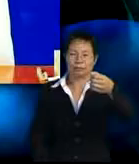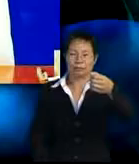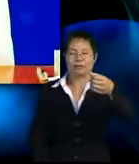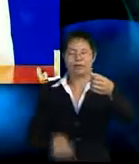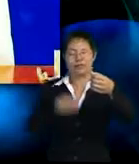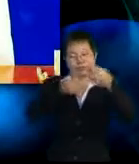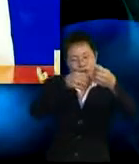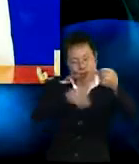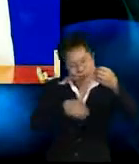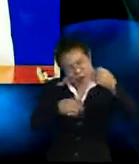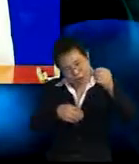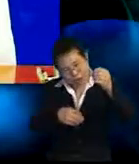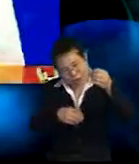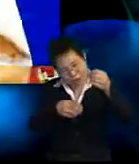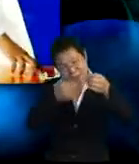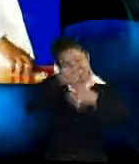Shake the mixture.